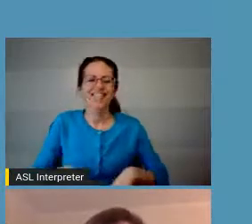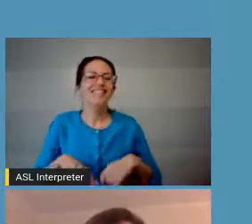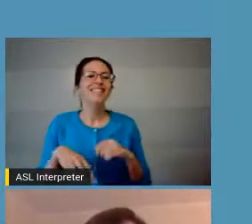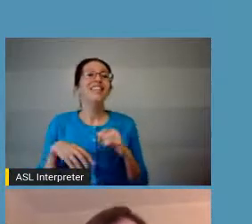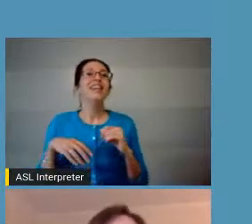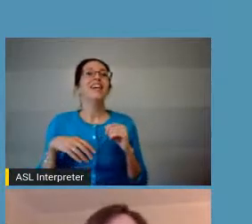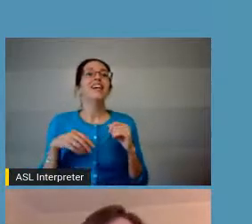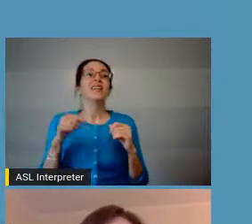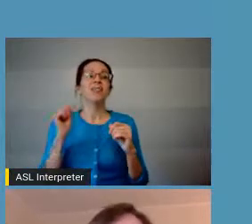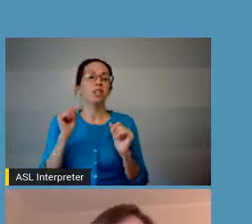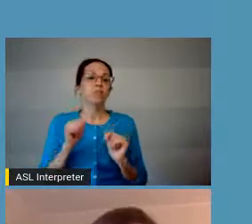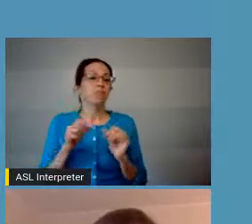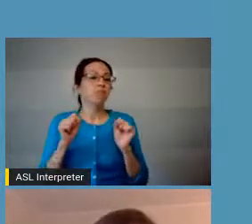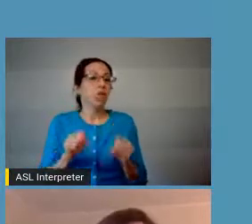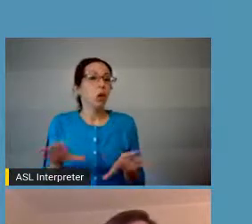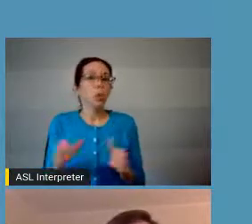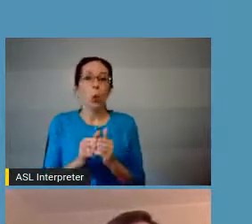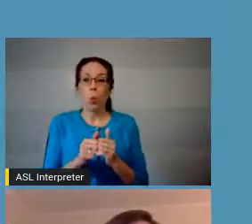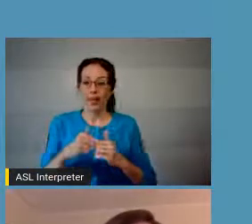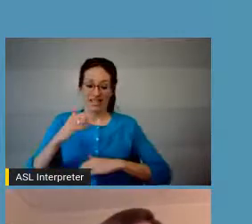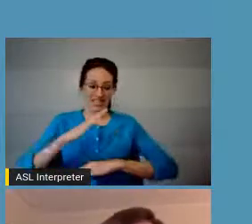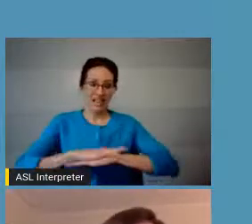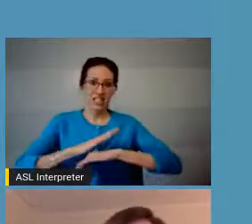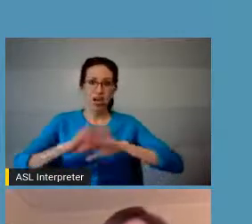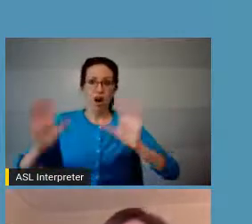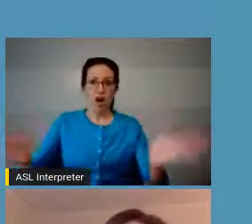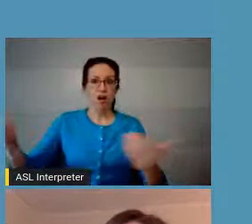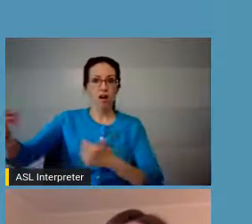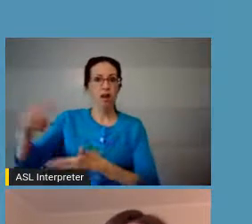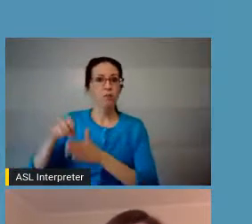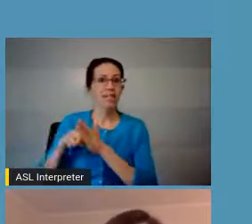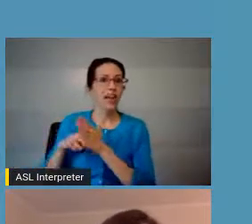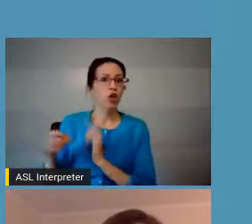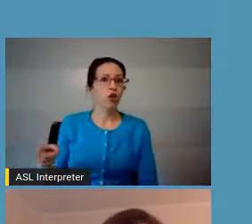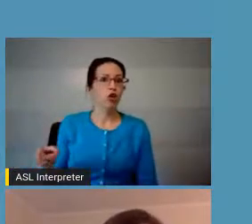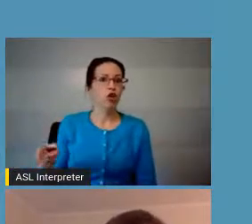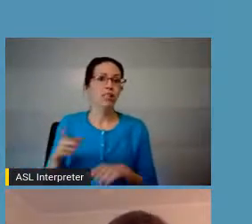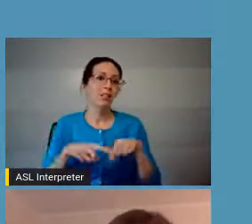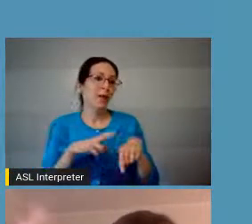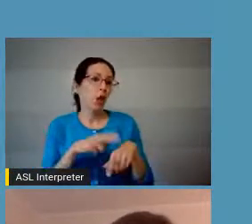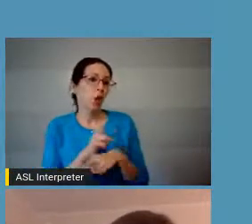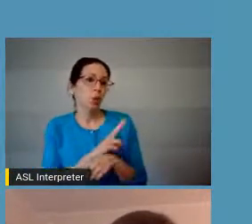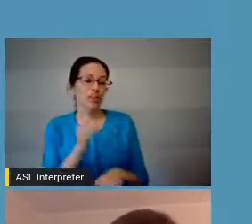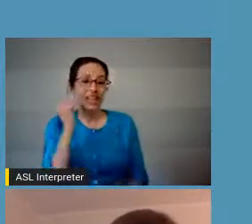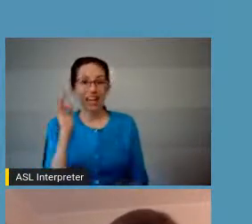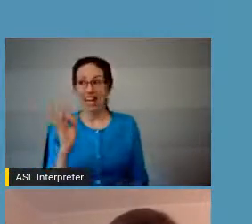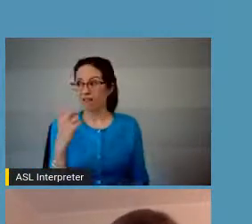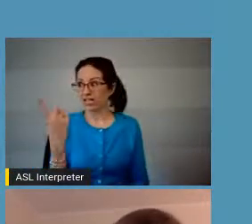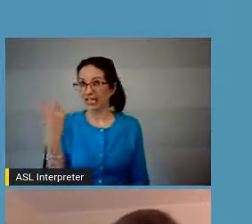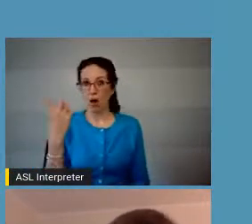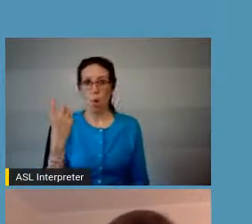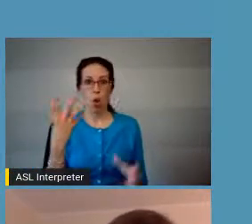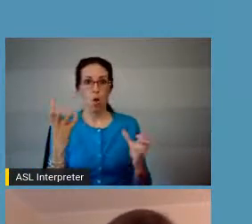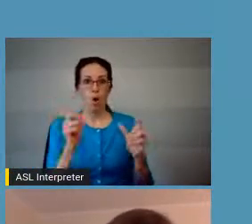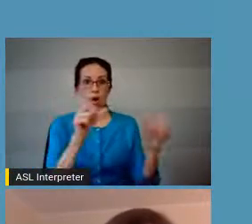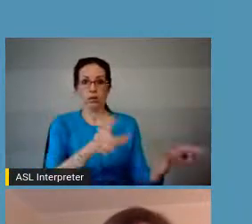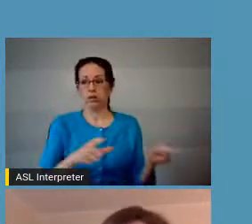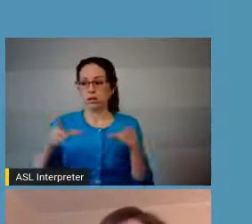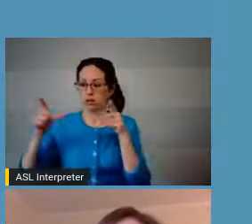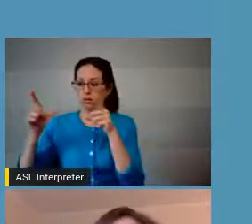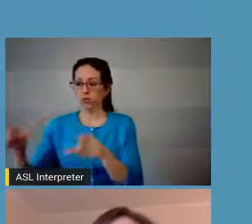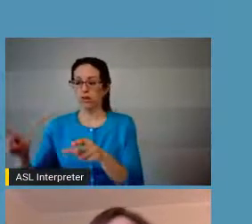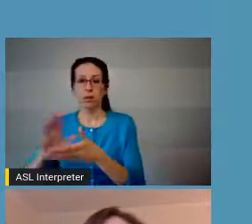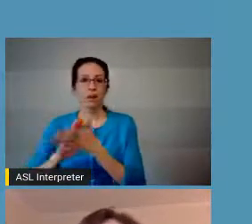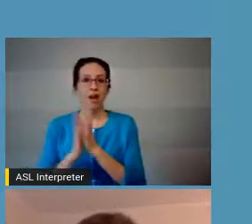This can be done with a desk-type scanner, depending on the use. If there's someone out there who wants to turn one of these images into a 5-story wrap